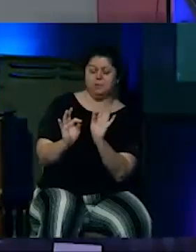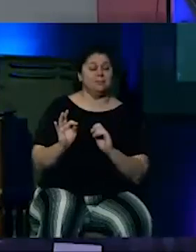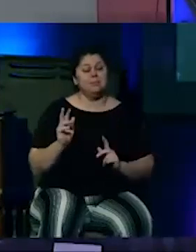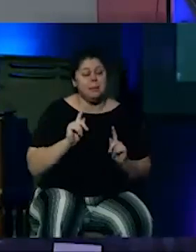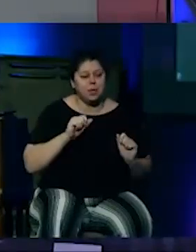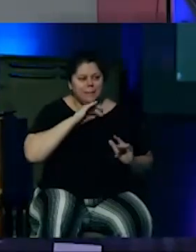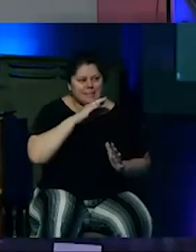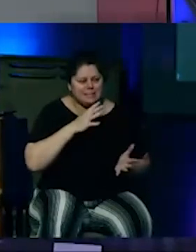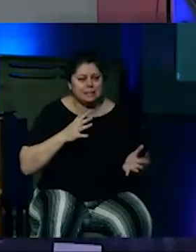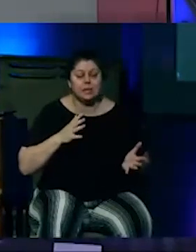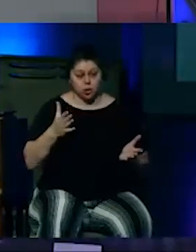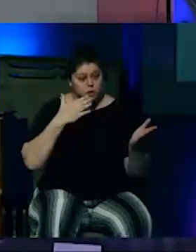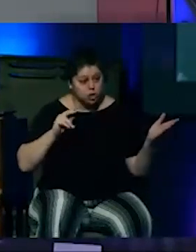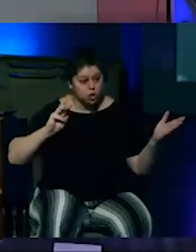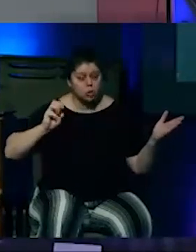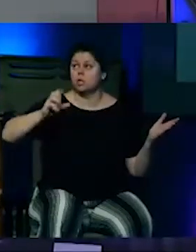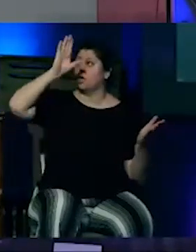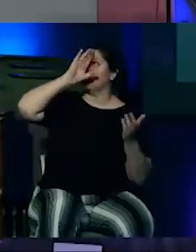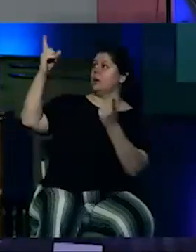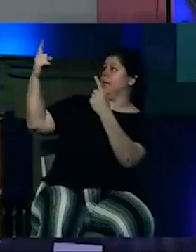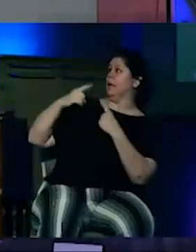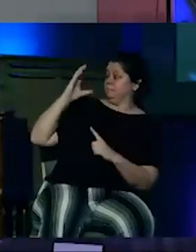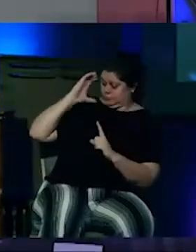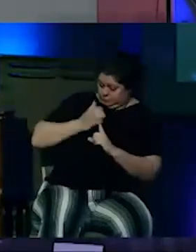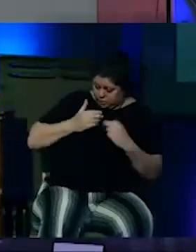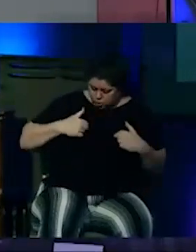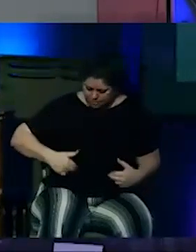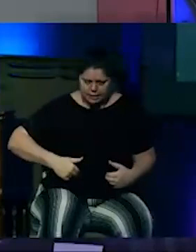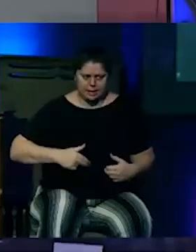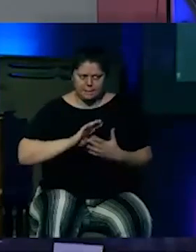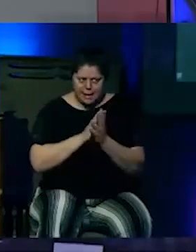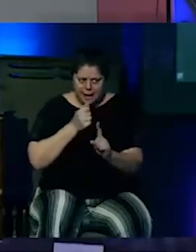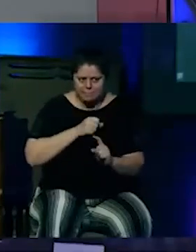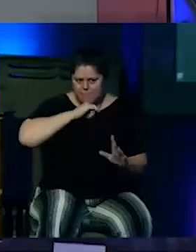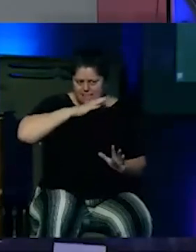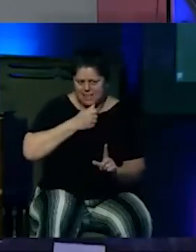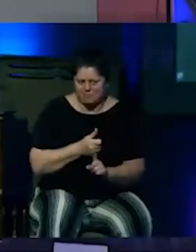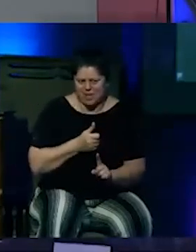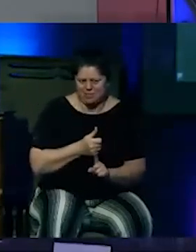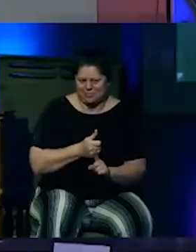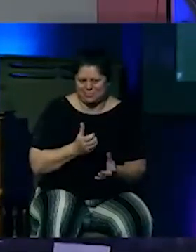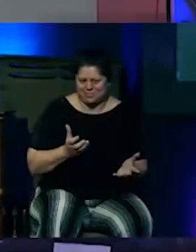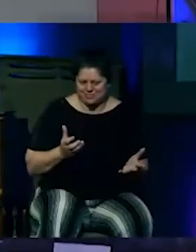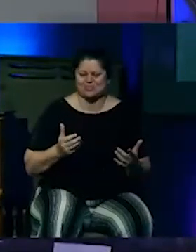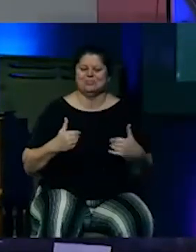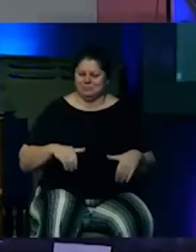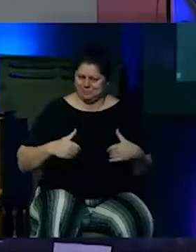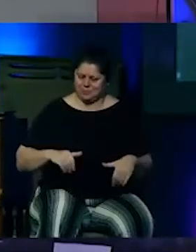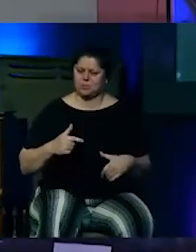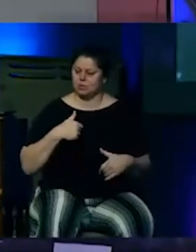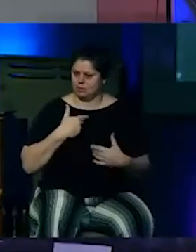news is that God came down to earth in human form and became messy himself. So there